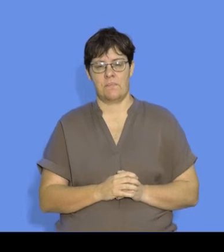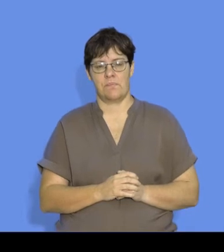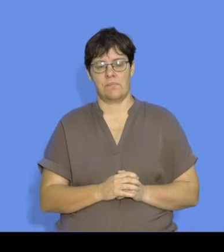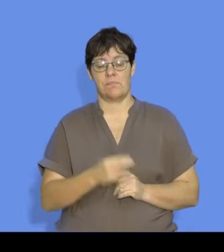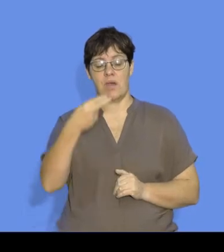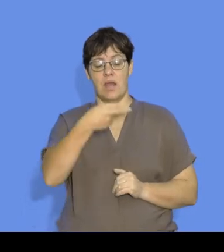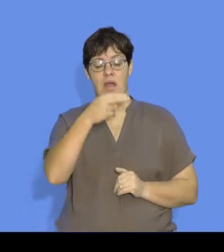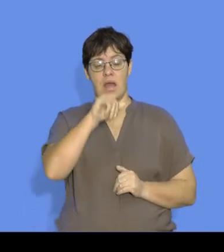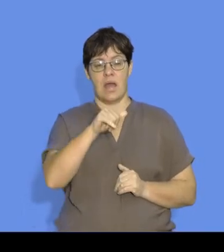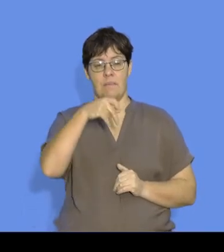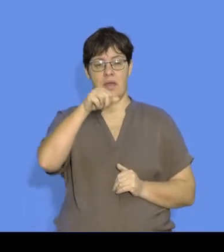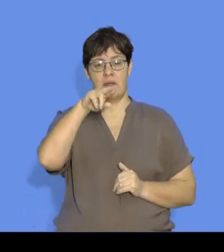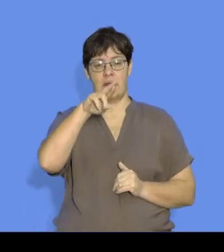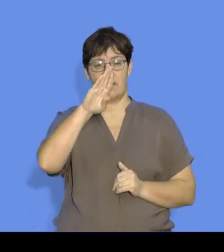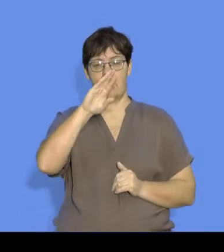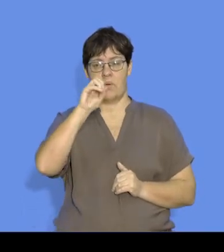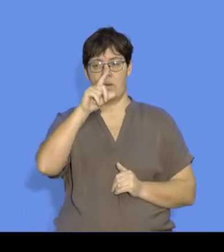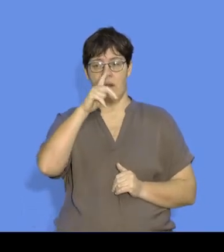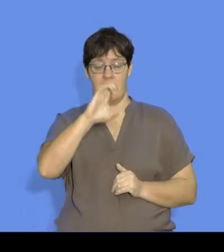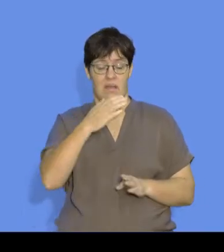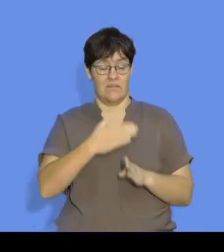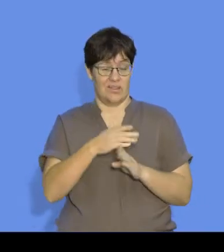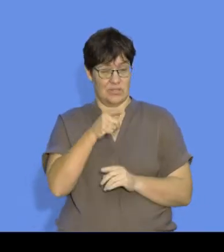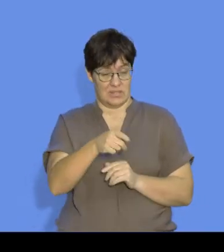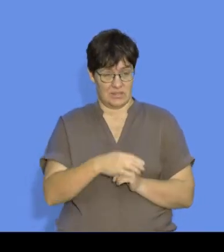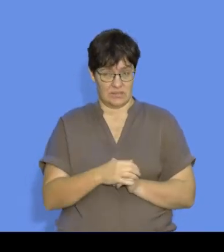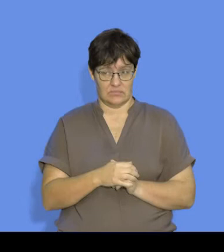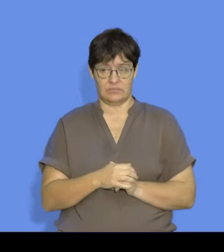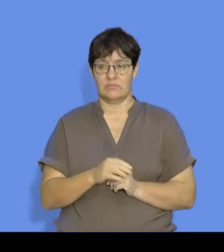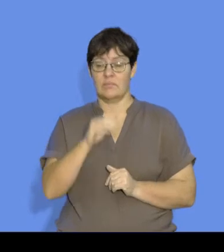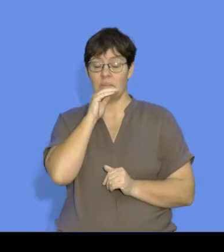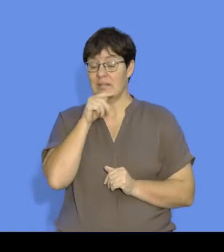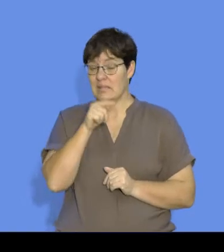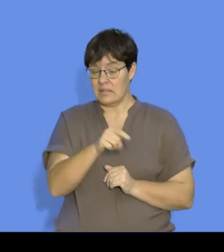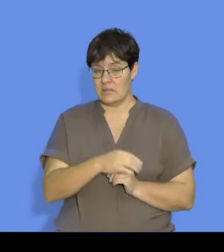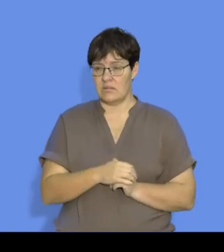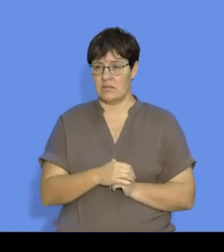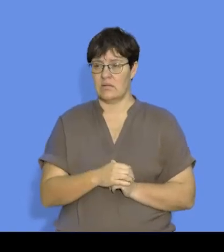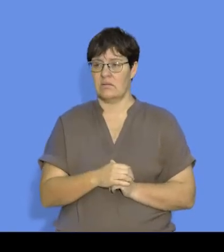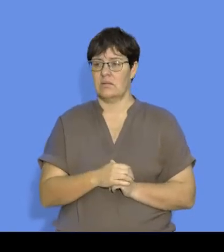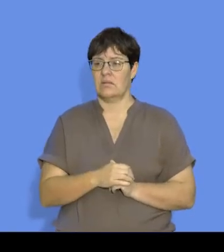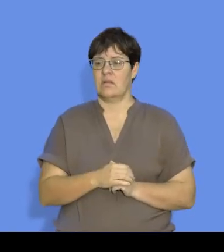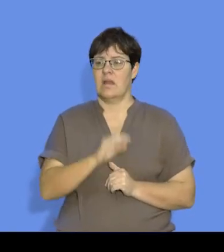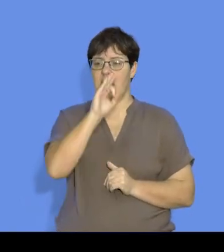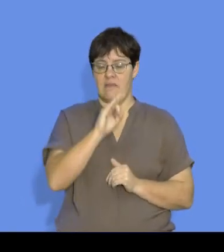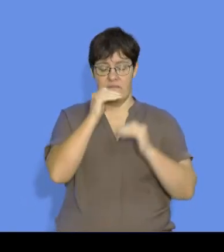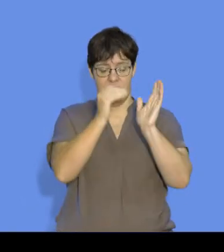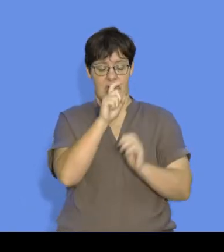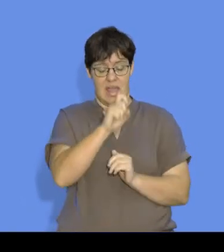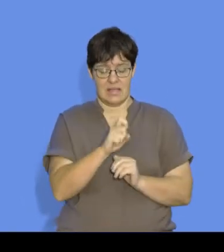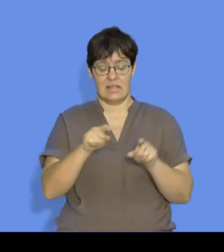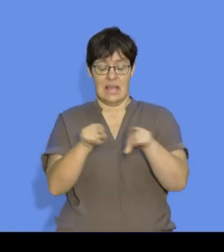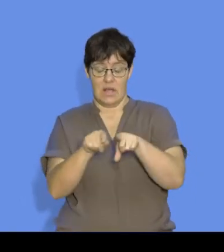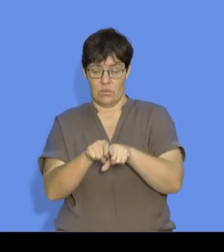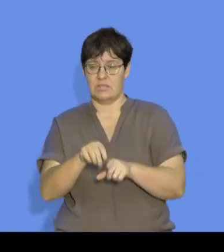Now, a hyperbolic function, as we can remember, this is a function of the form f of x is equals